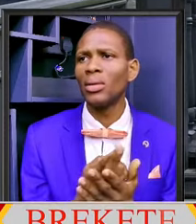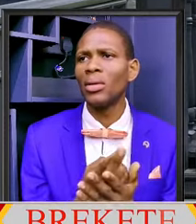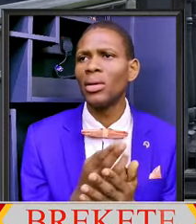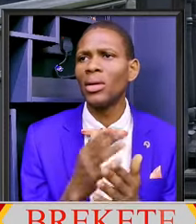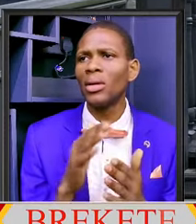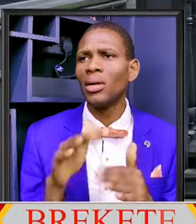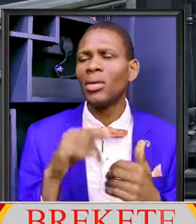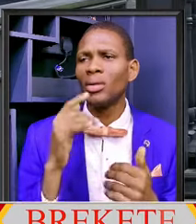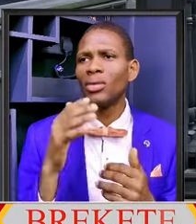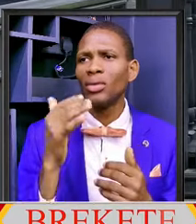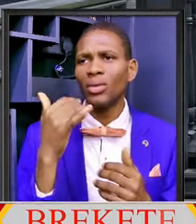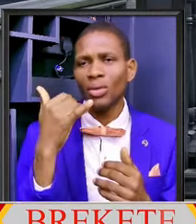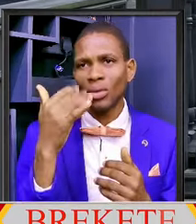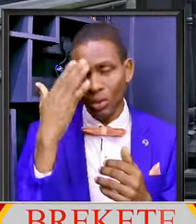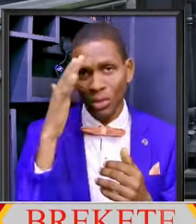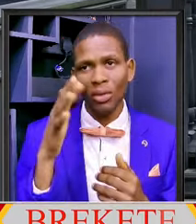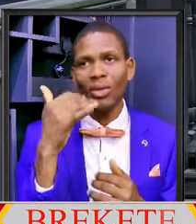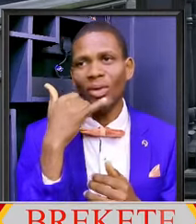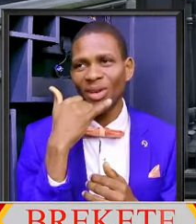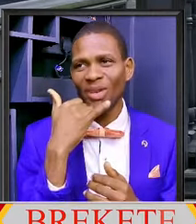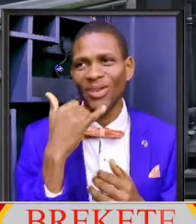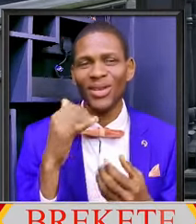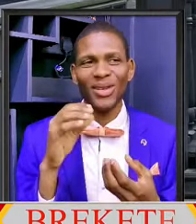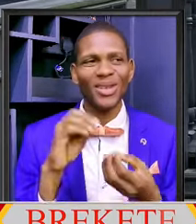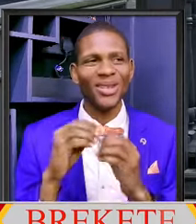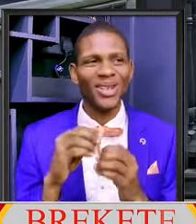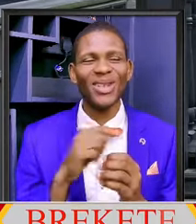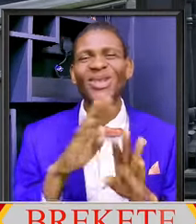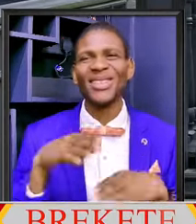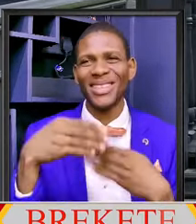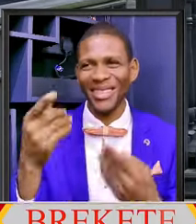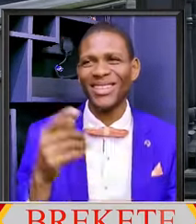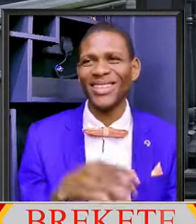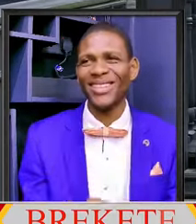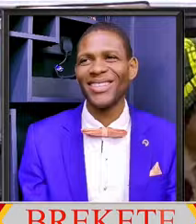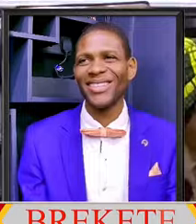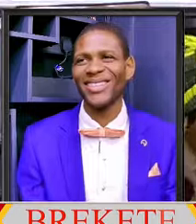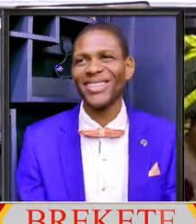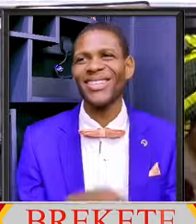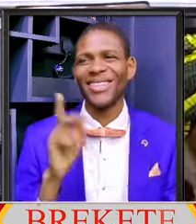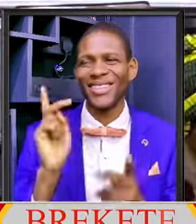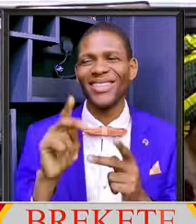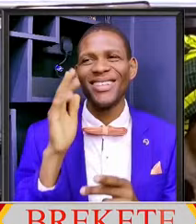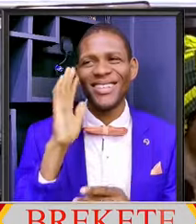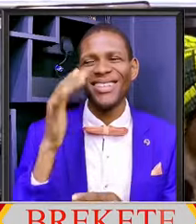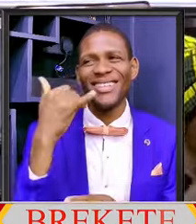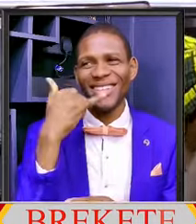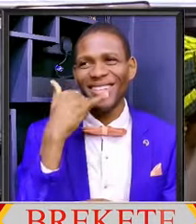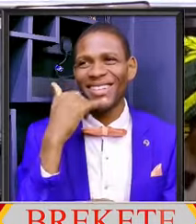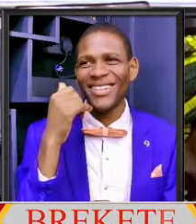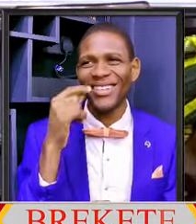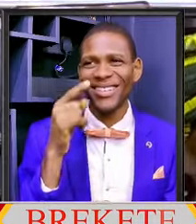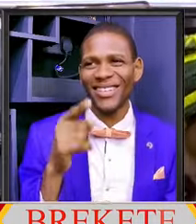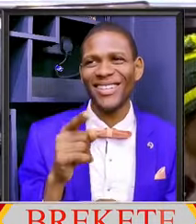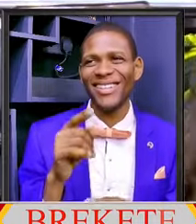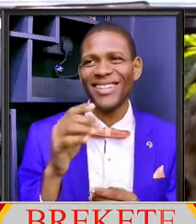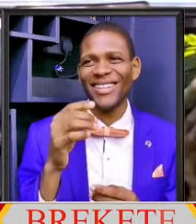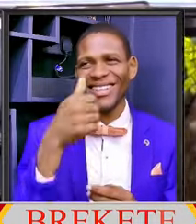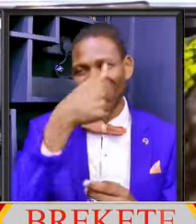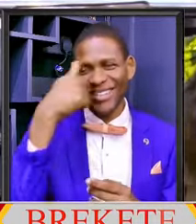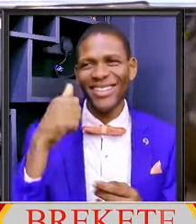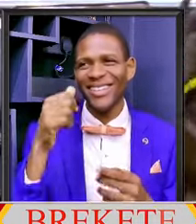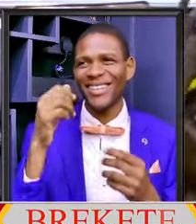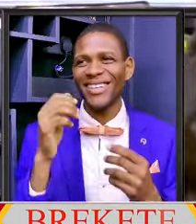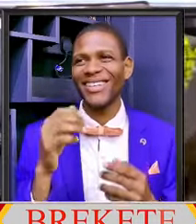phone number that too? We go give phone number. Okay. We go give phone number. The people will call you. Yes, ma'am. When they operate.